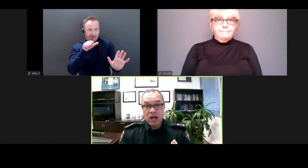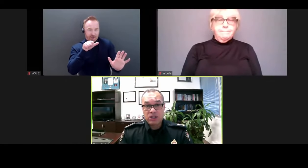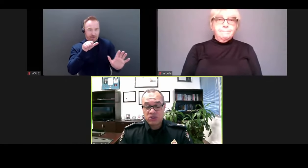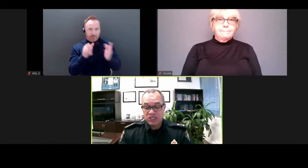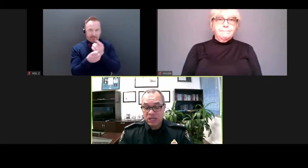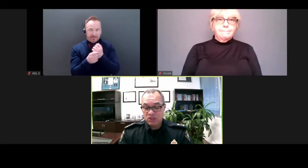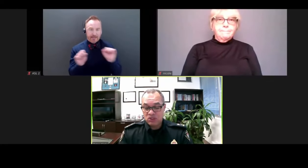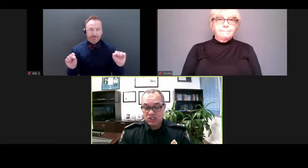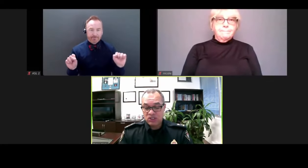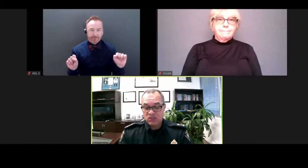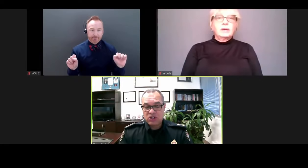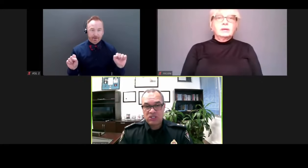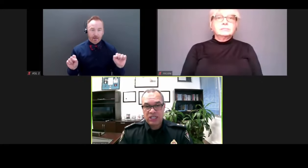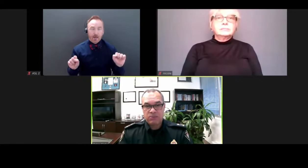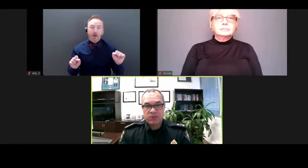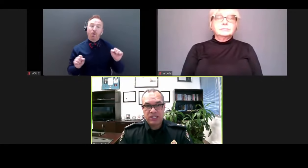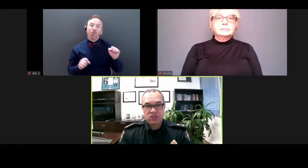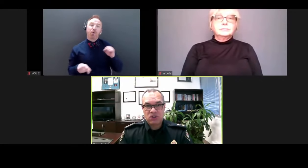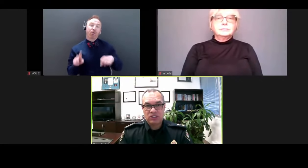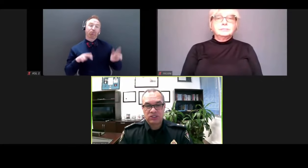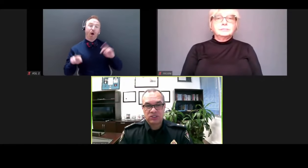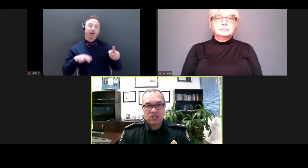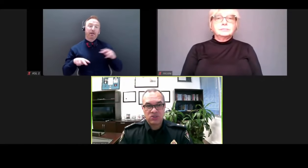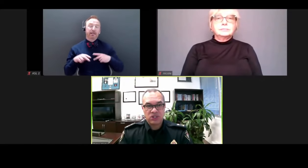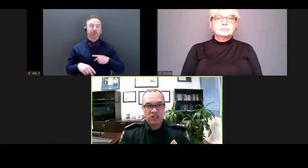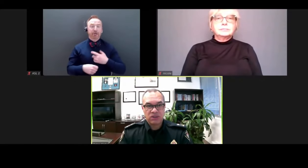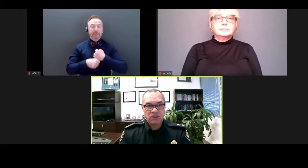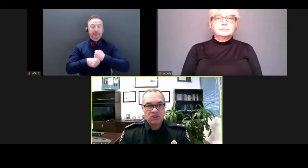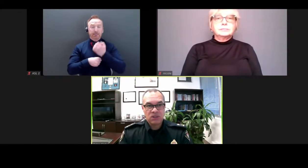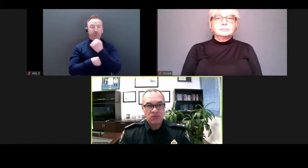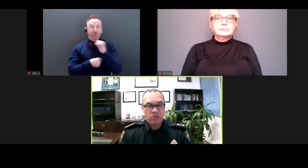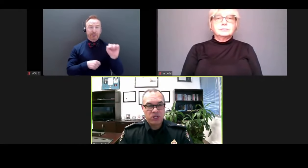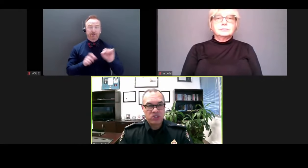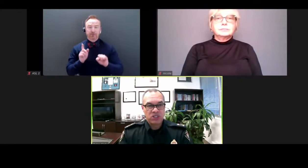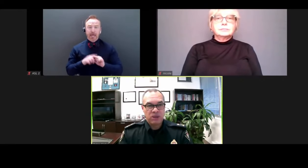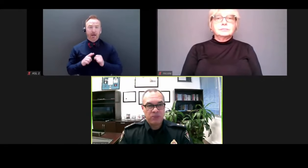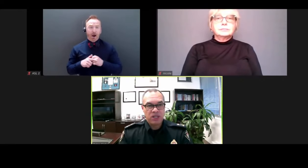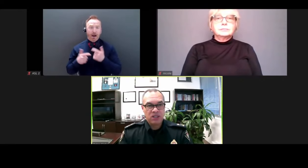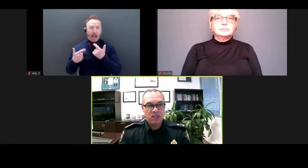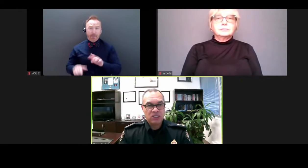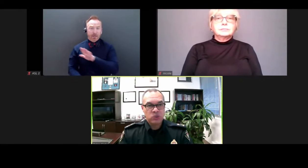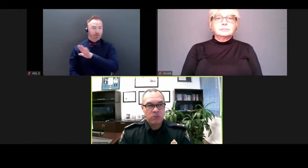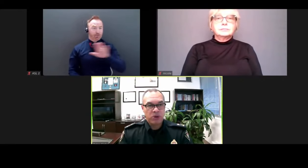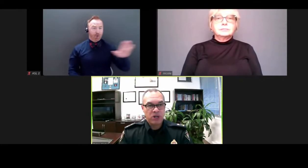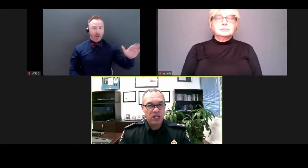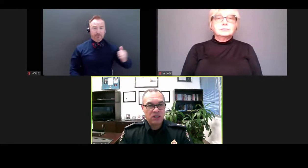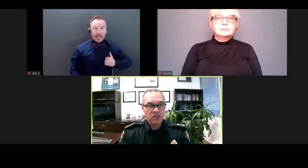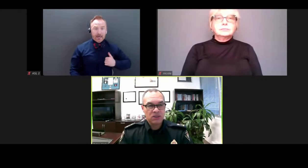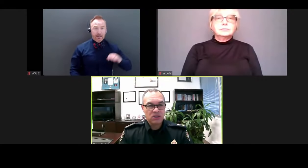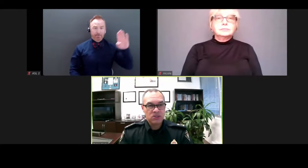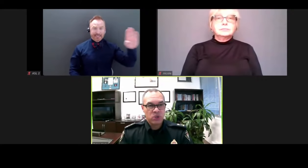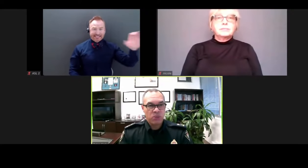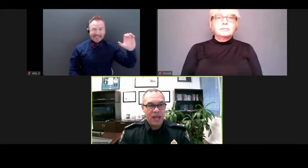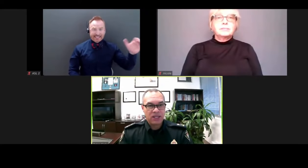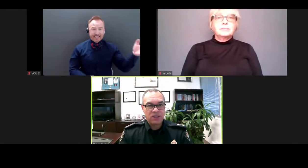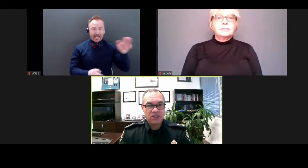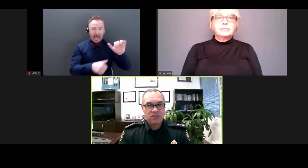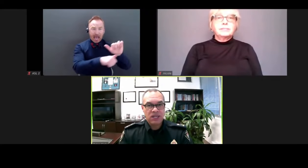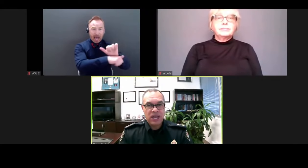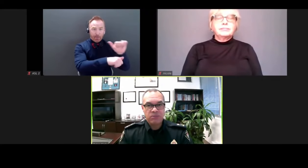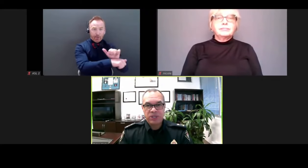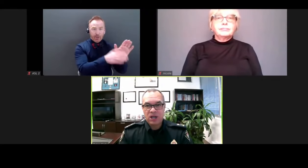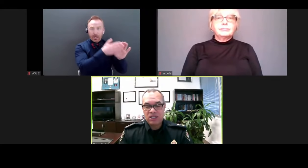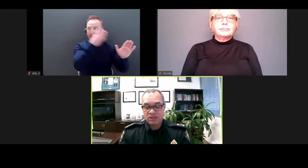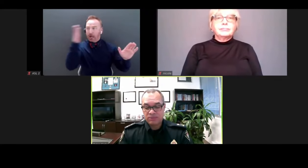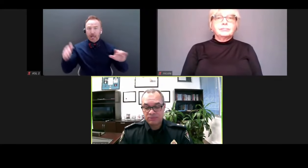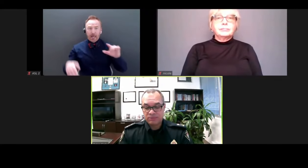are monitoring demonstrations that are taking place across this country, from British Columbia to Alberta to Quebec